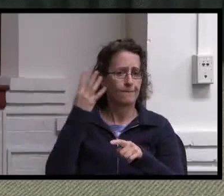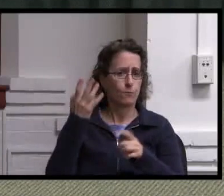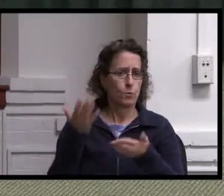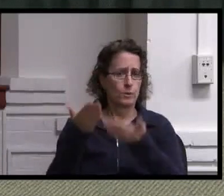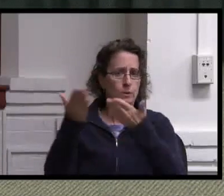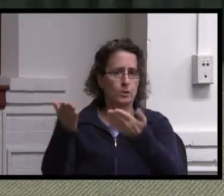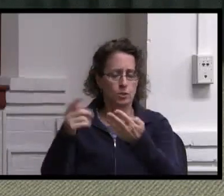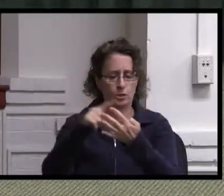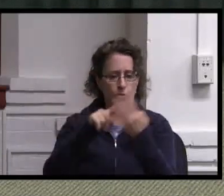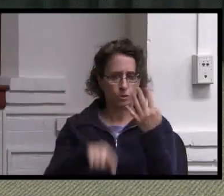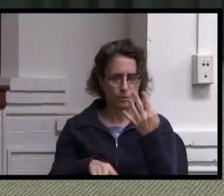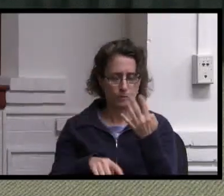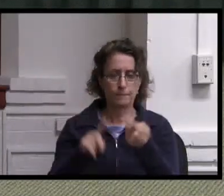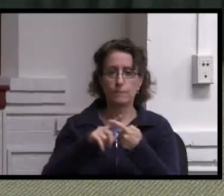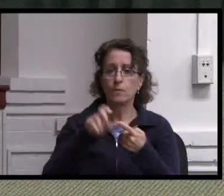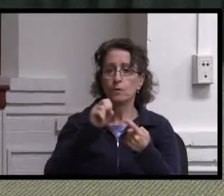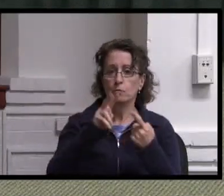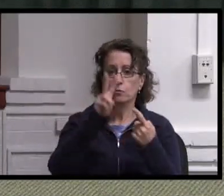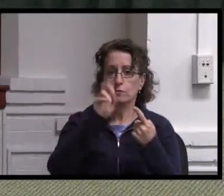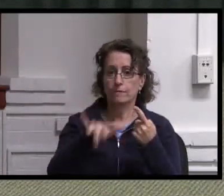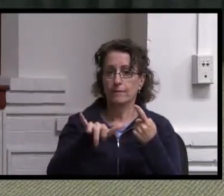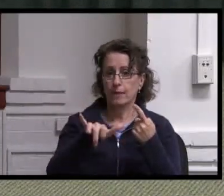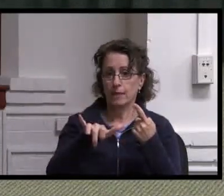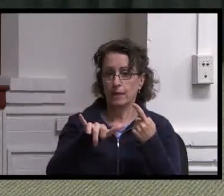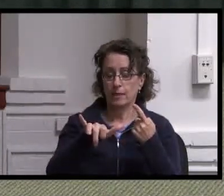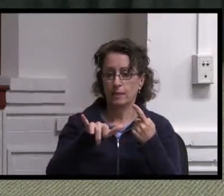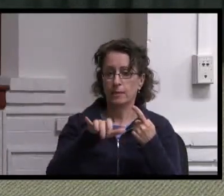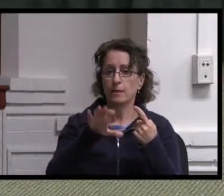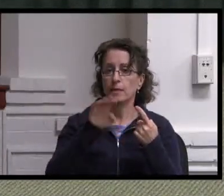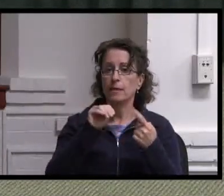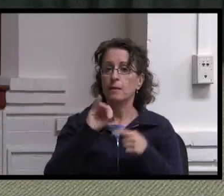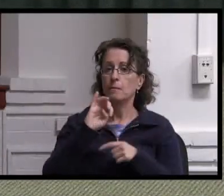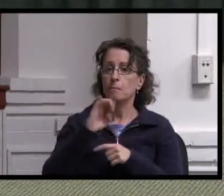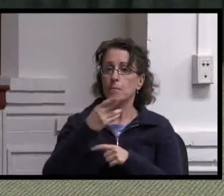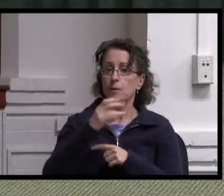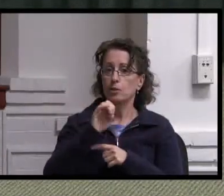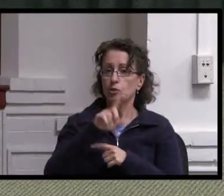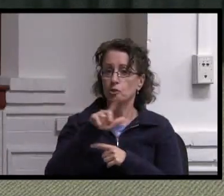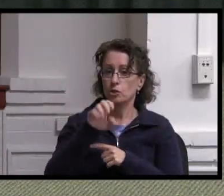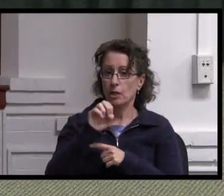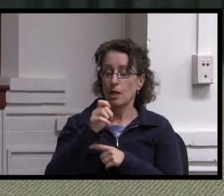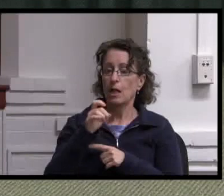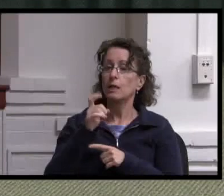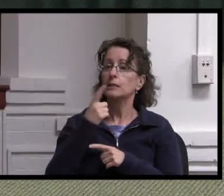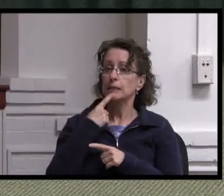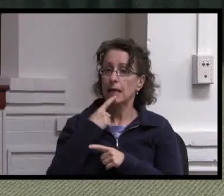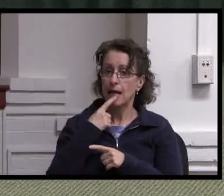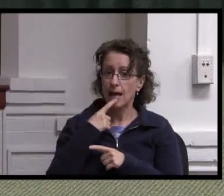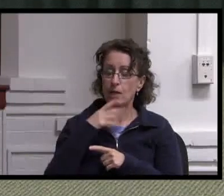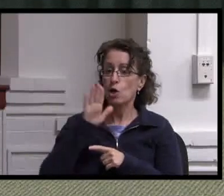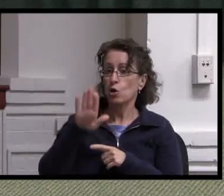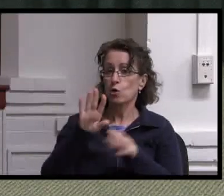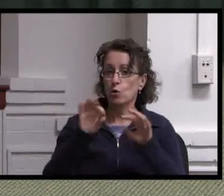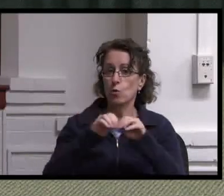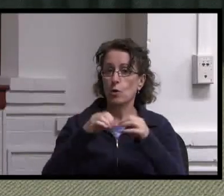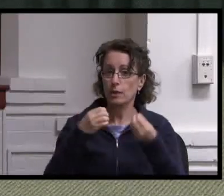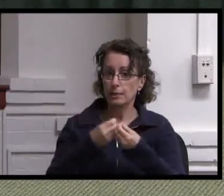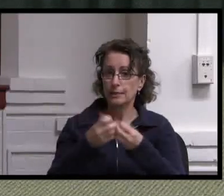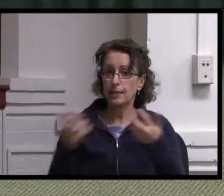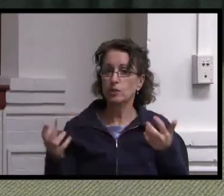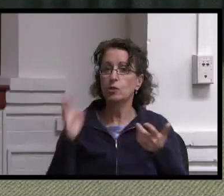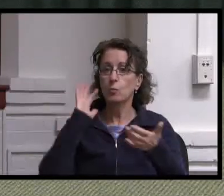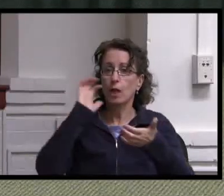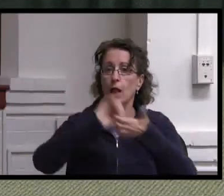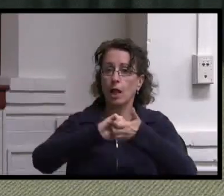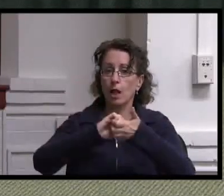them. A survey, which, as Michelle said, the Downtown Alliance, and I'm on the chamber, so the chamber is